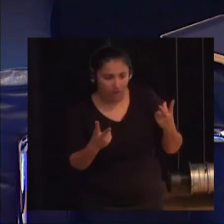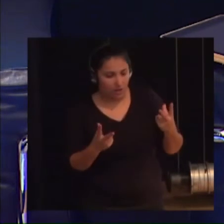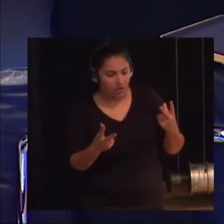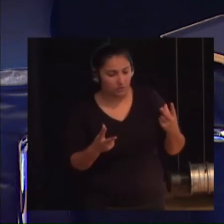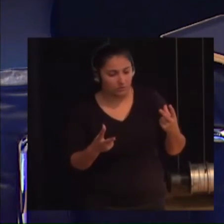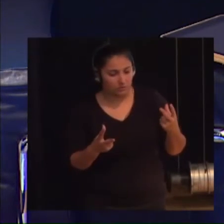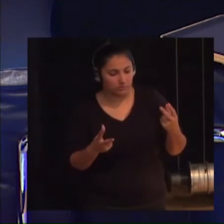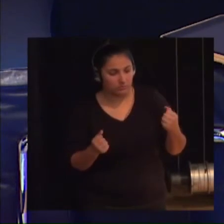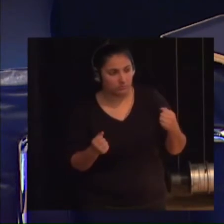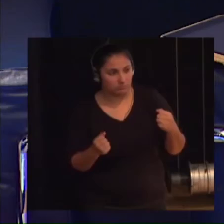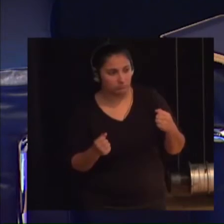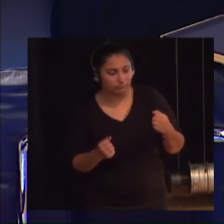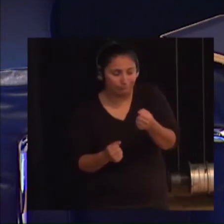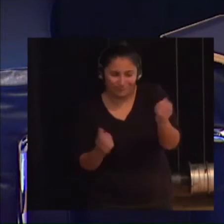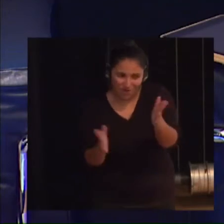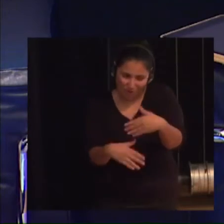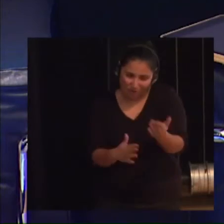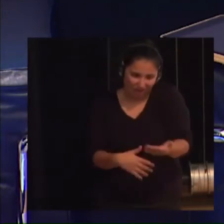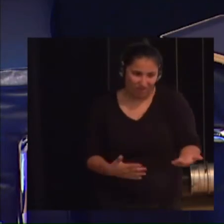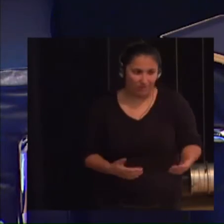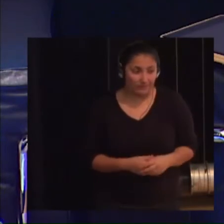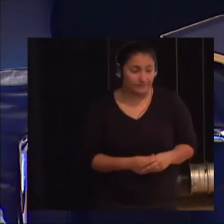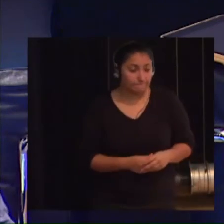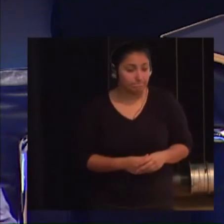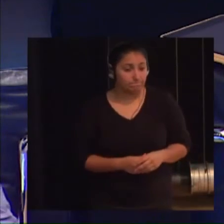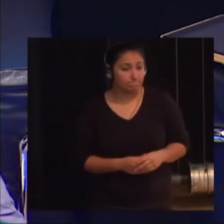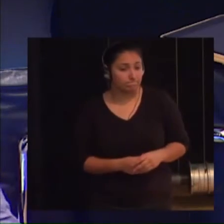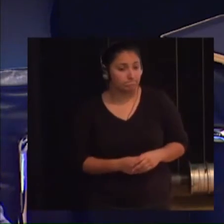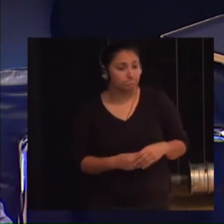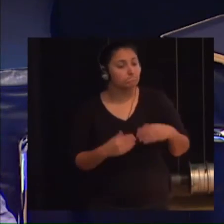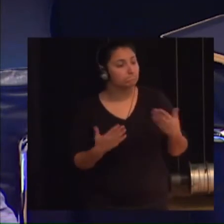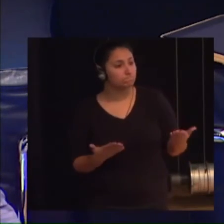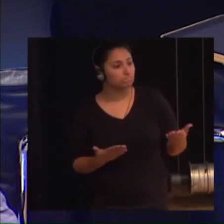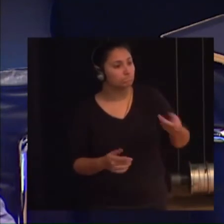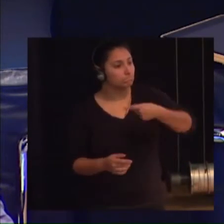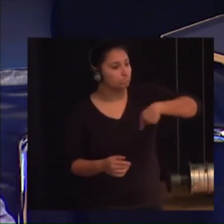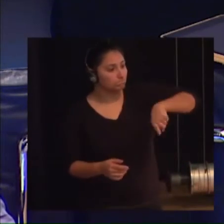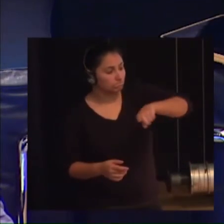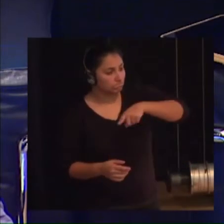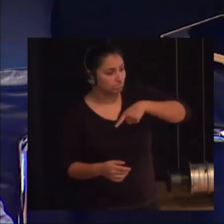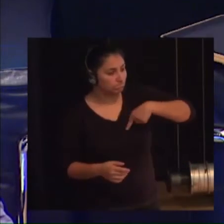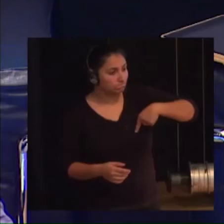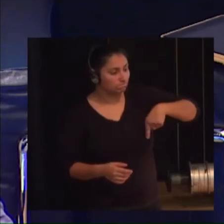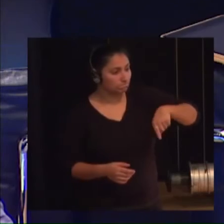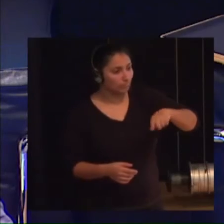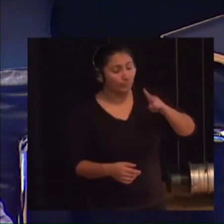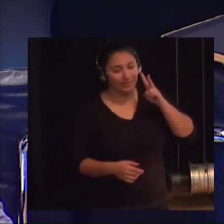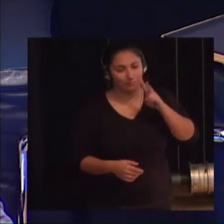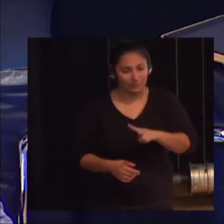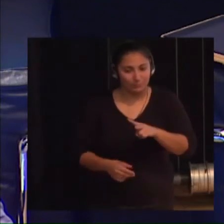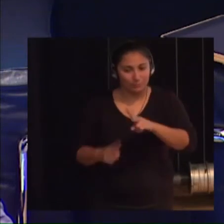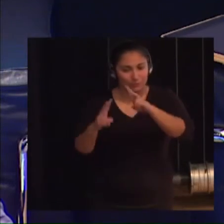In very sharp decline. Absolutely. And we monitor 19 to 20 social issues, and sometimes poverty abroad